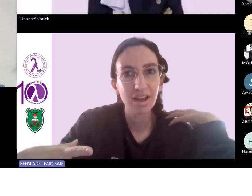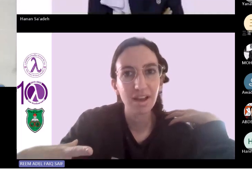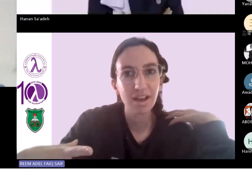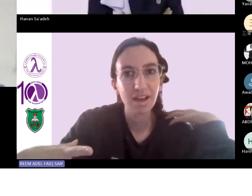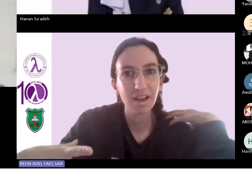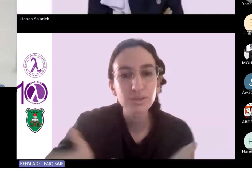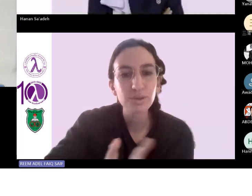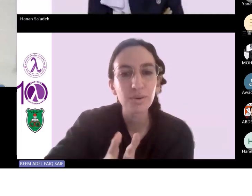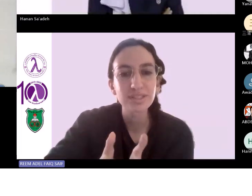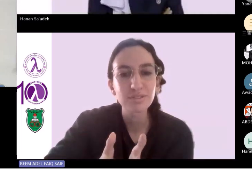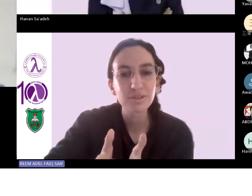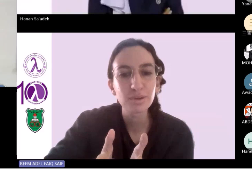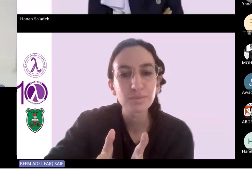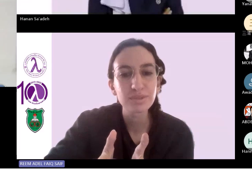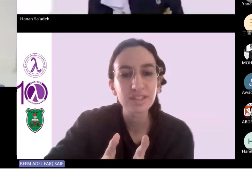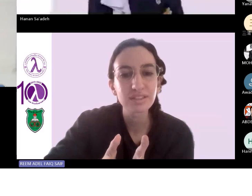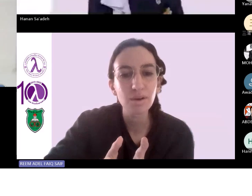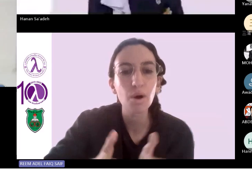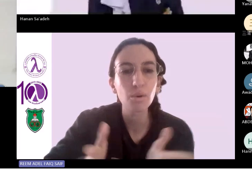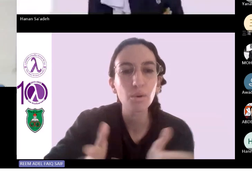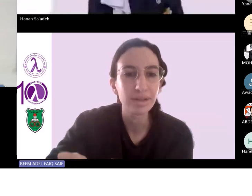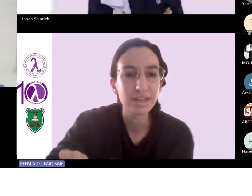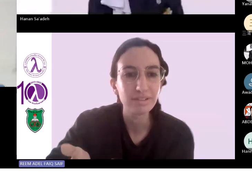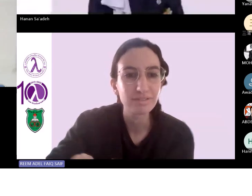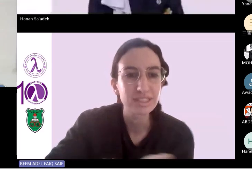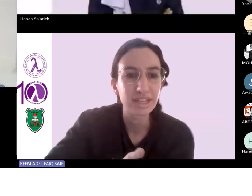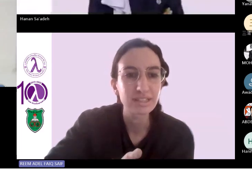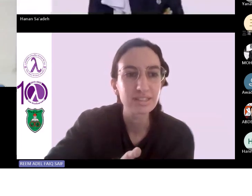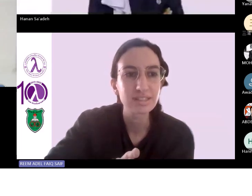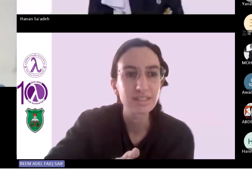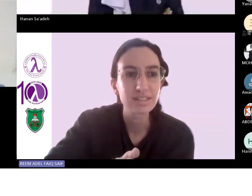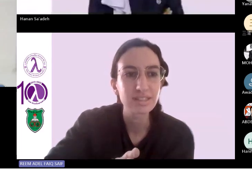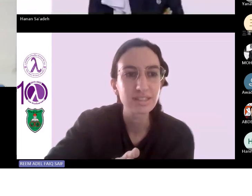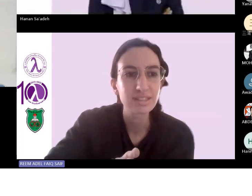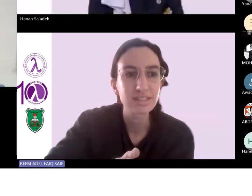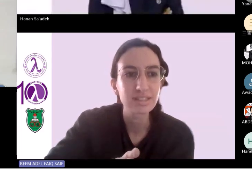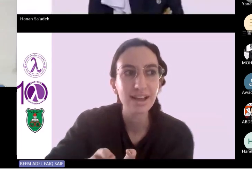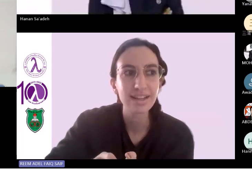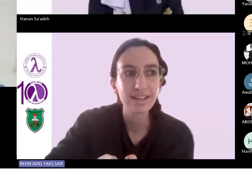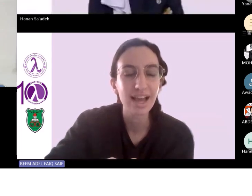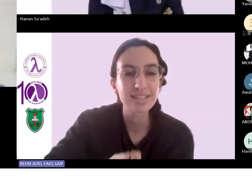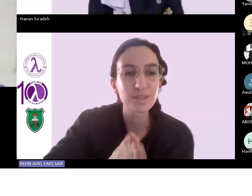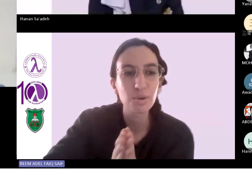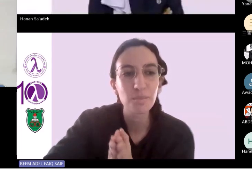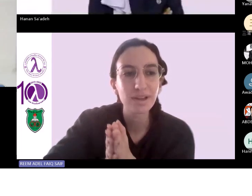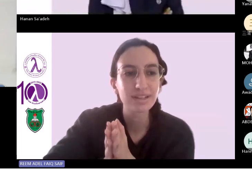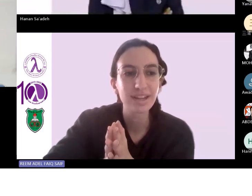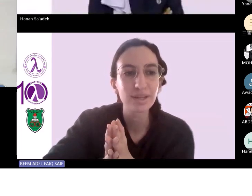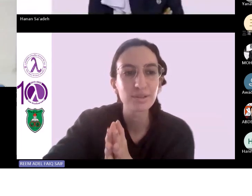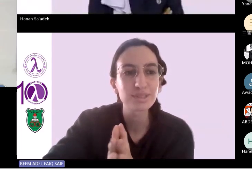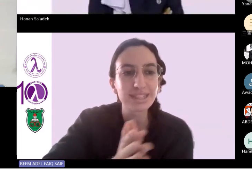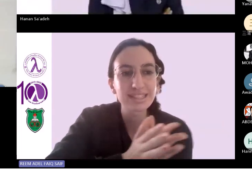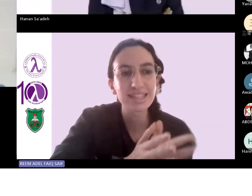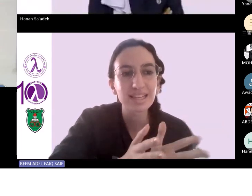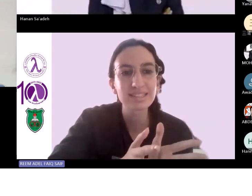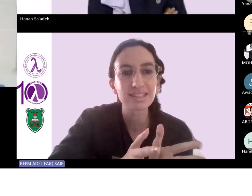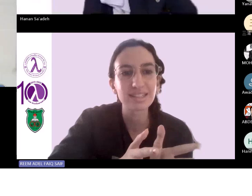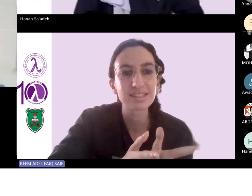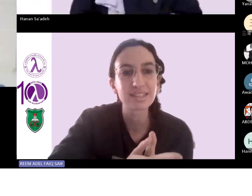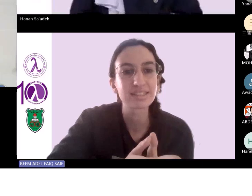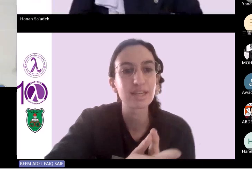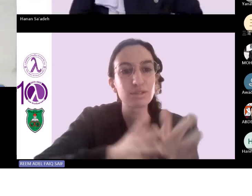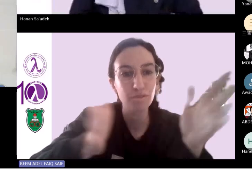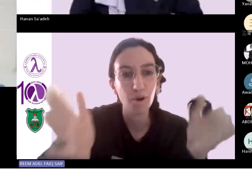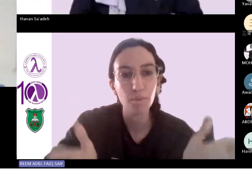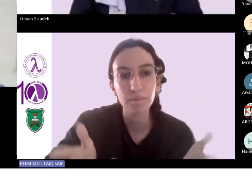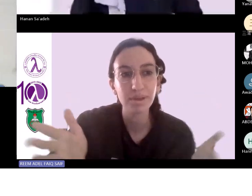can sometimes look at you as if you represent all women in physics. As a woman, like, your success is